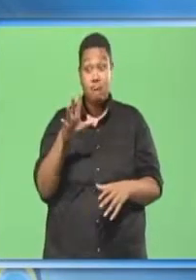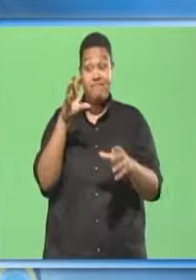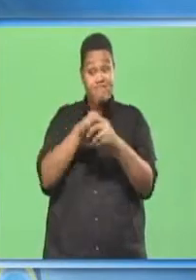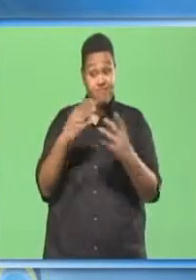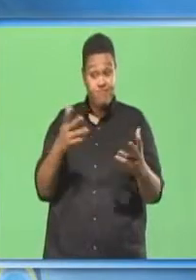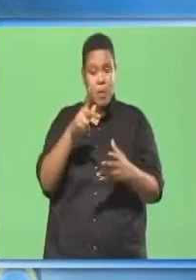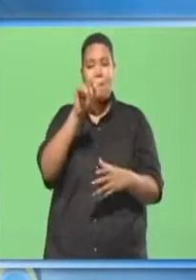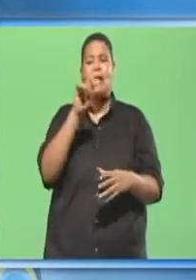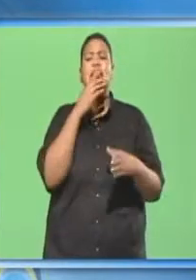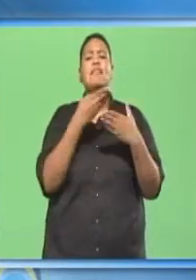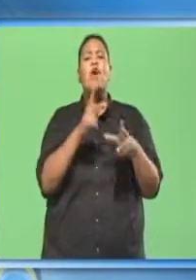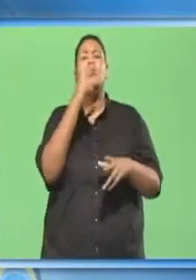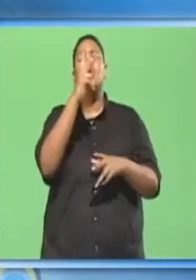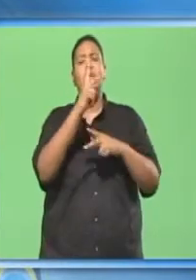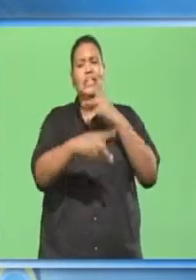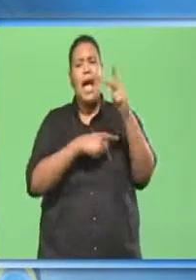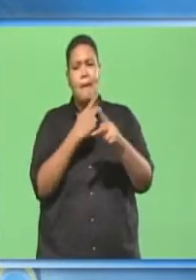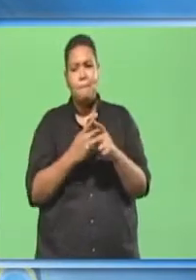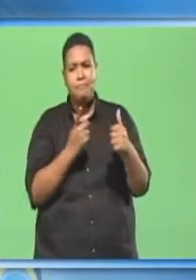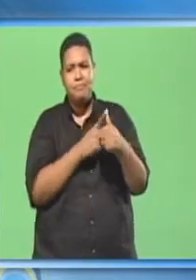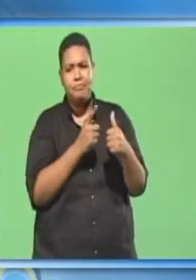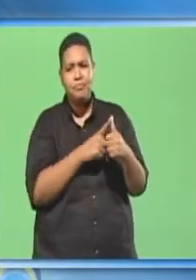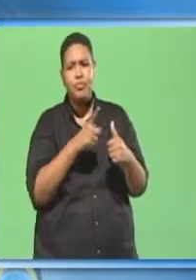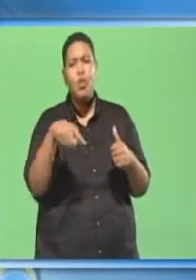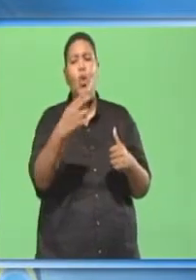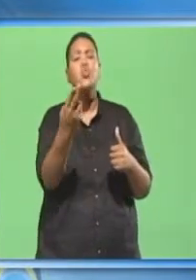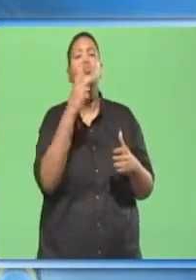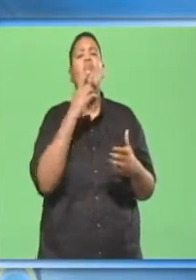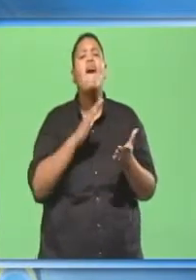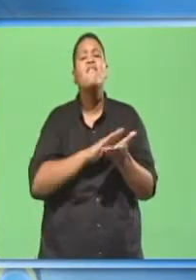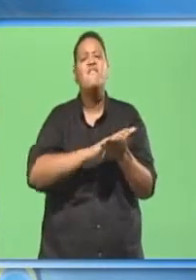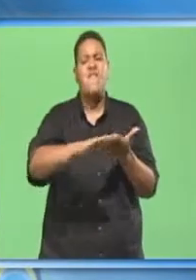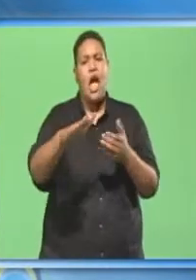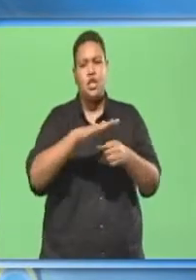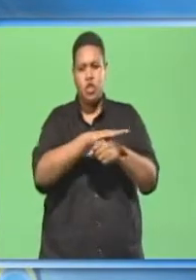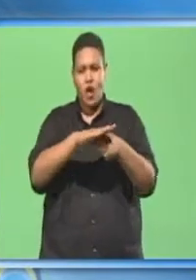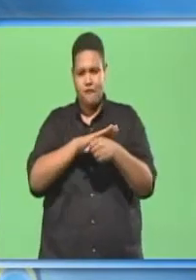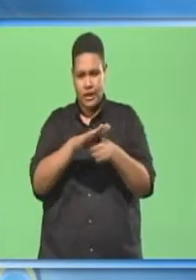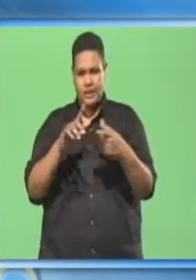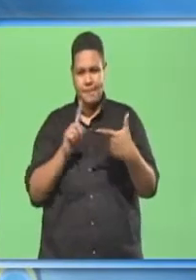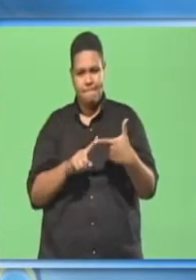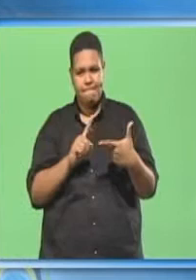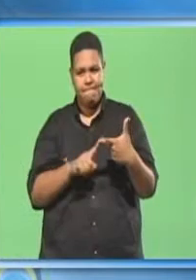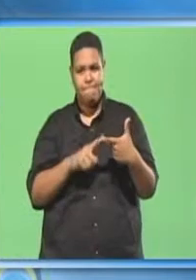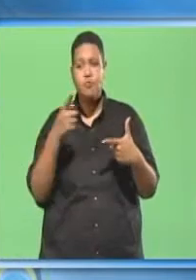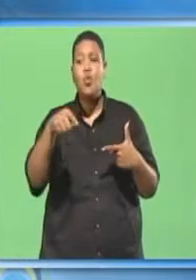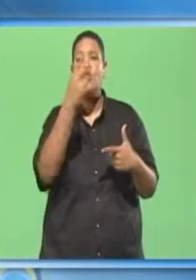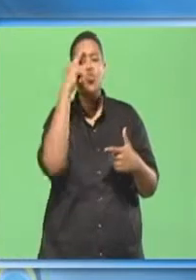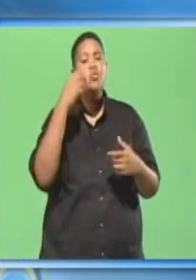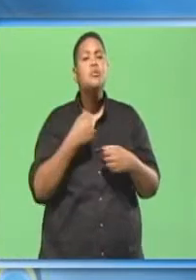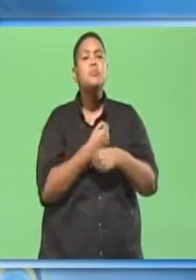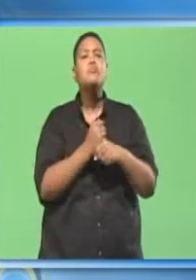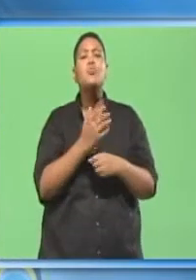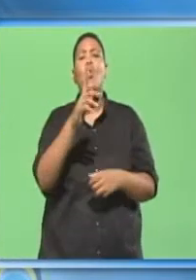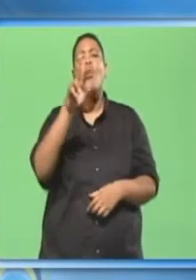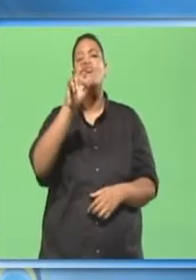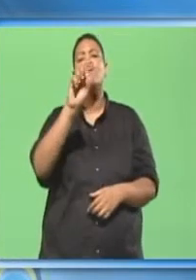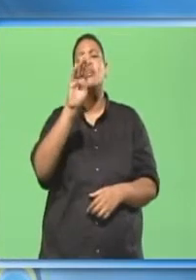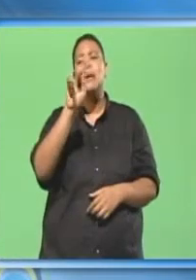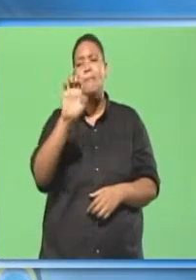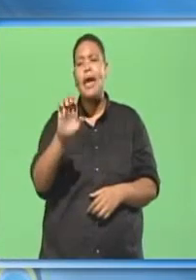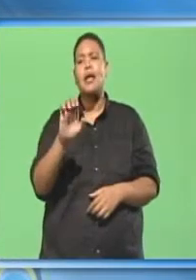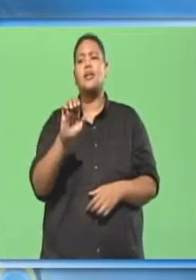be divided into two types. 1. Those used to produce a flat surface. 2. Those used to produce